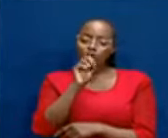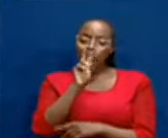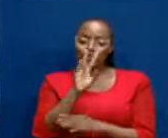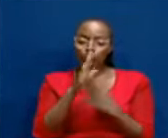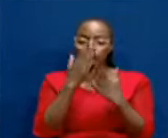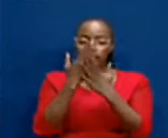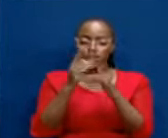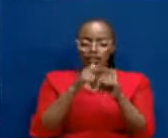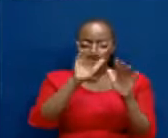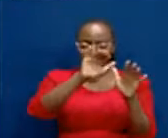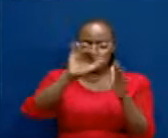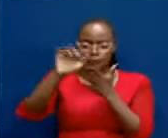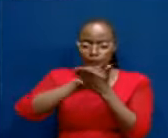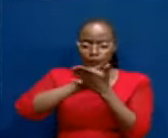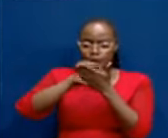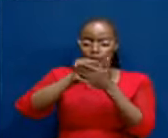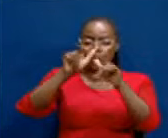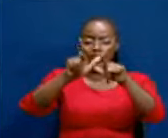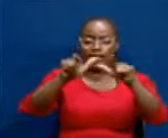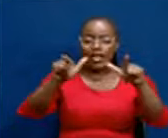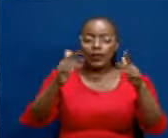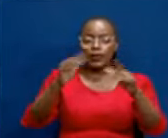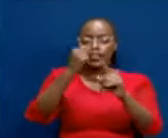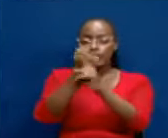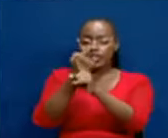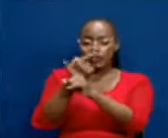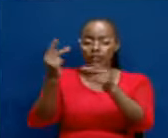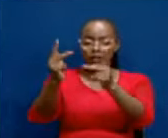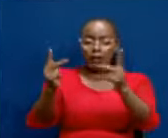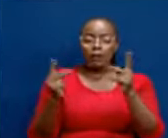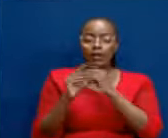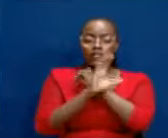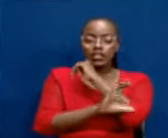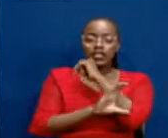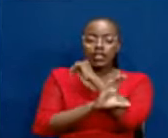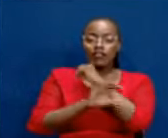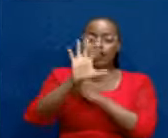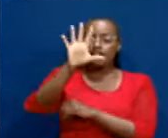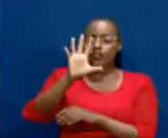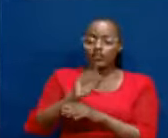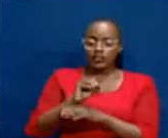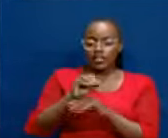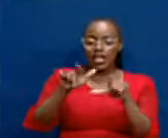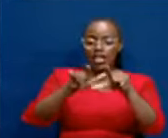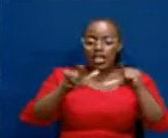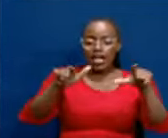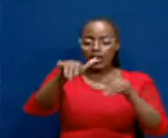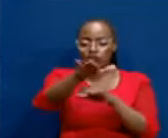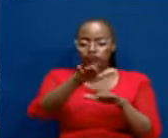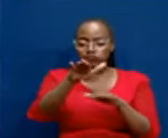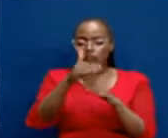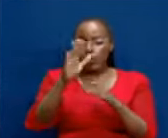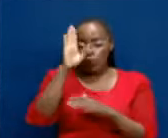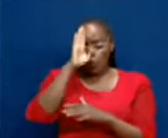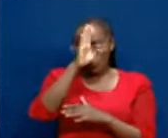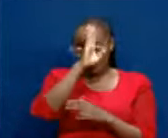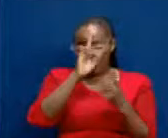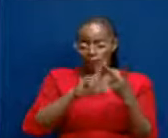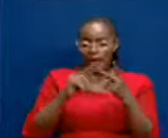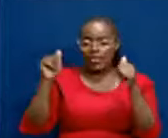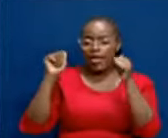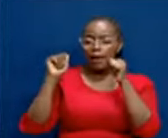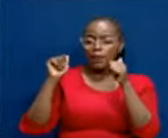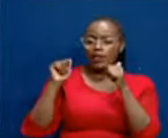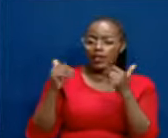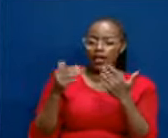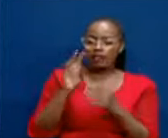published parcels of land in other parts of the country, 50 parcels of land in the areas of Bungoma, Nyamira,